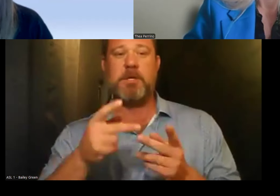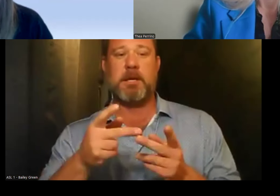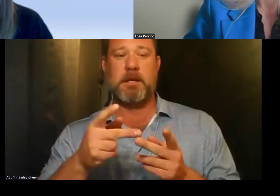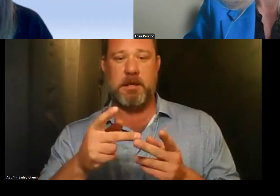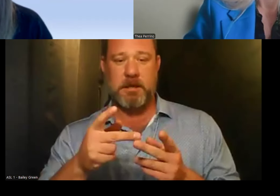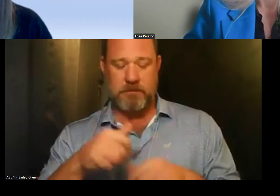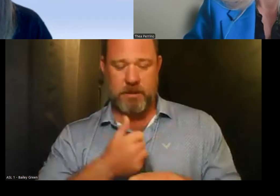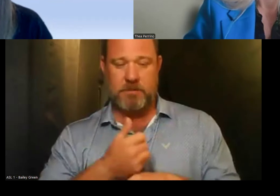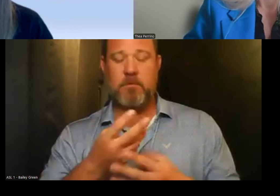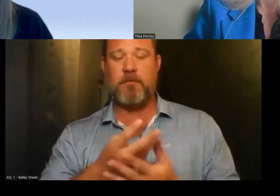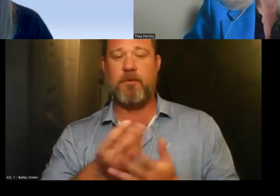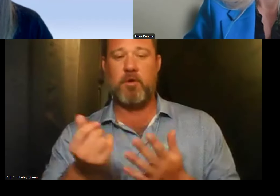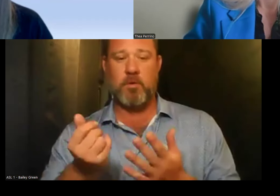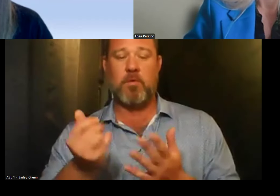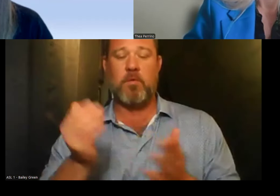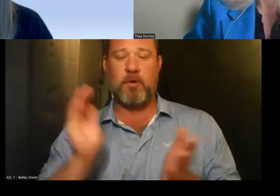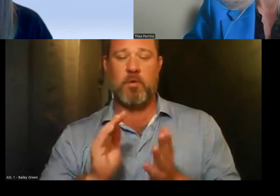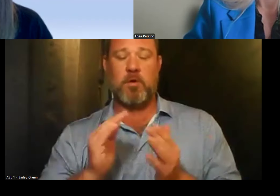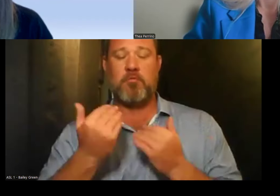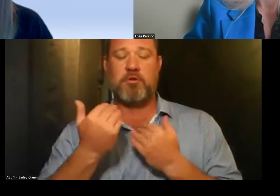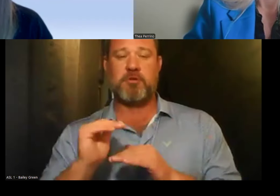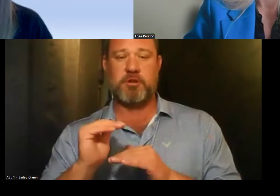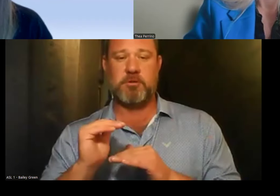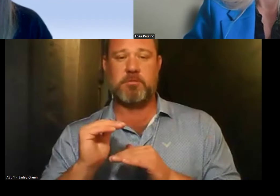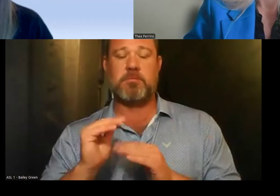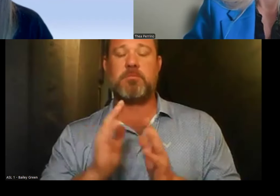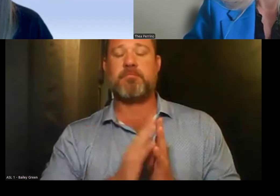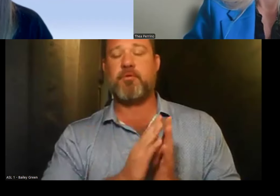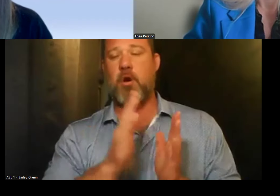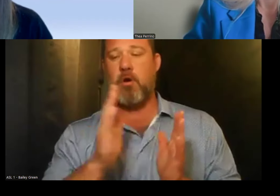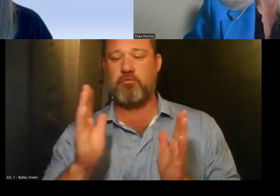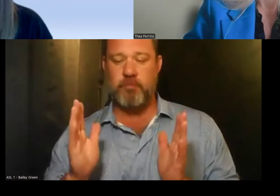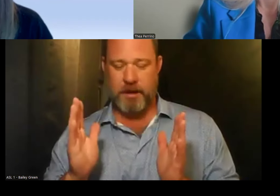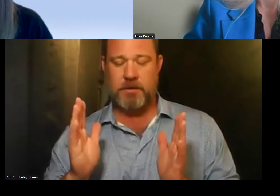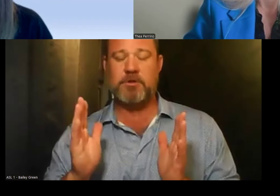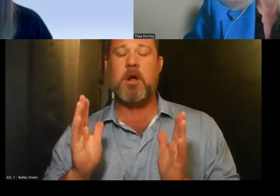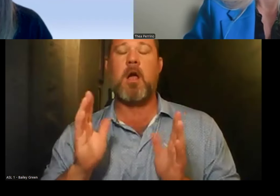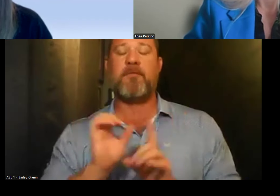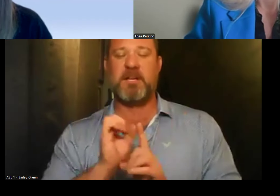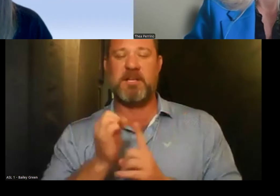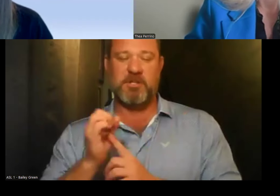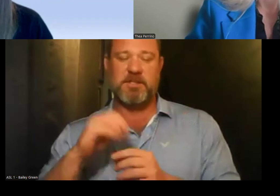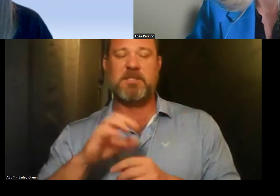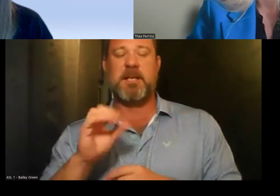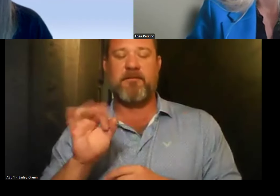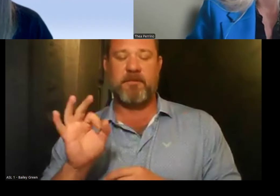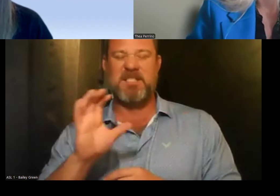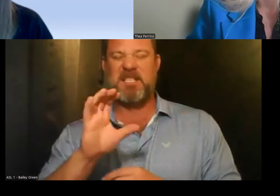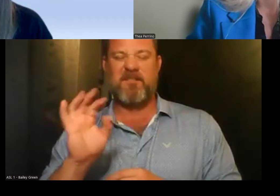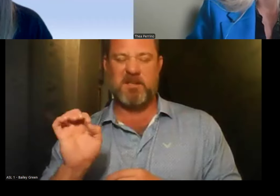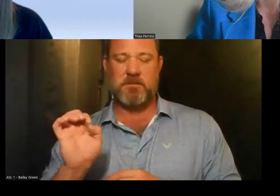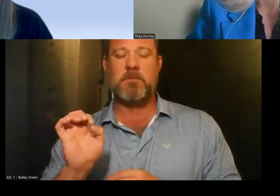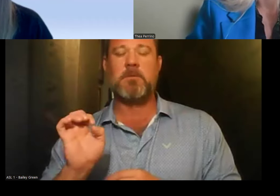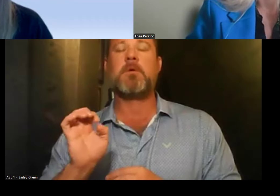fewer restrictions. Recognize the broad range of cognitive conditions in RCFEs. Address